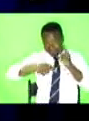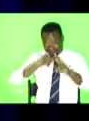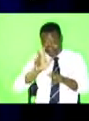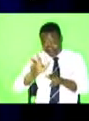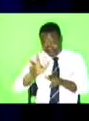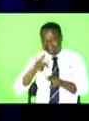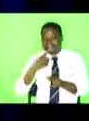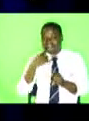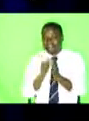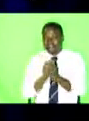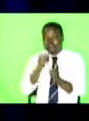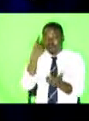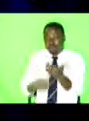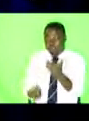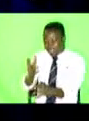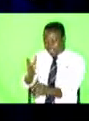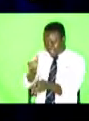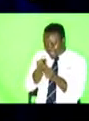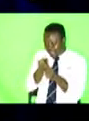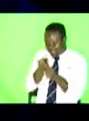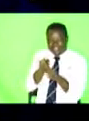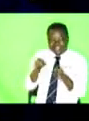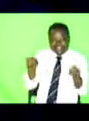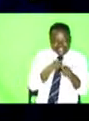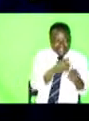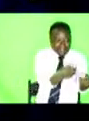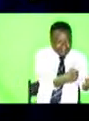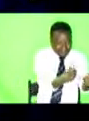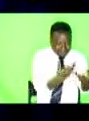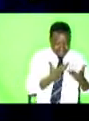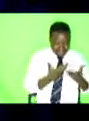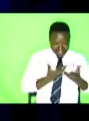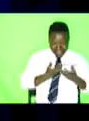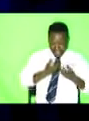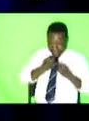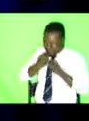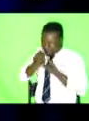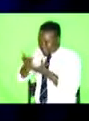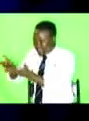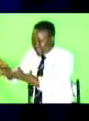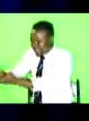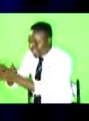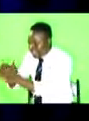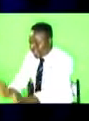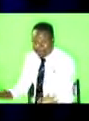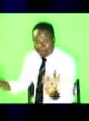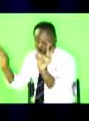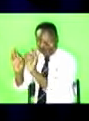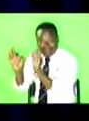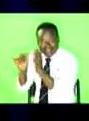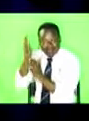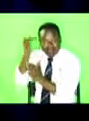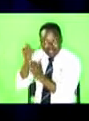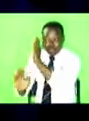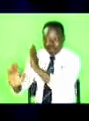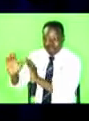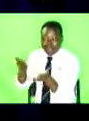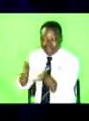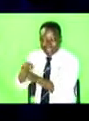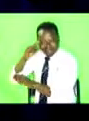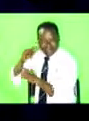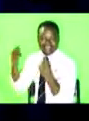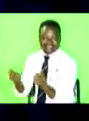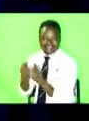For what I have received, I pass on to you as of first importance, that Christ died for our sins